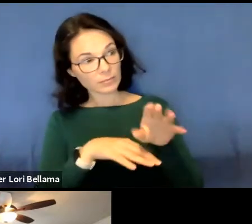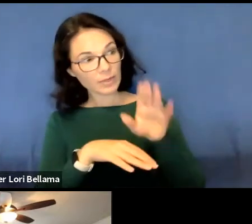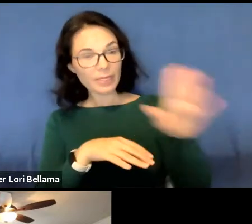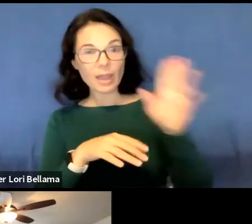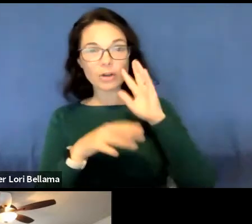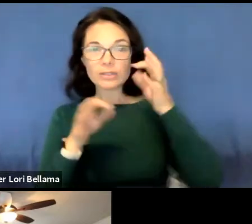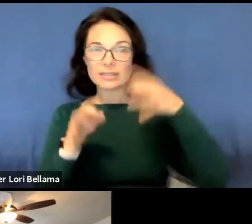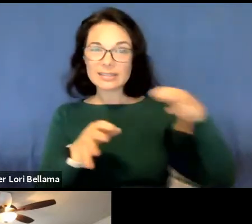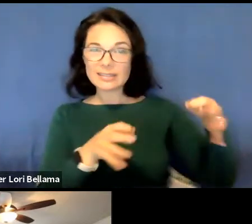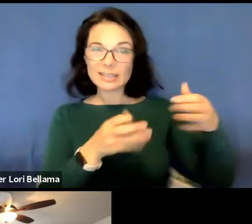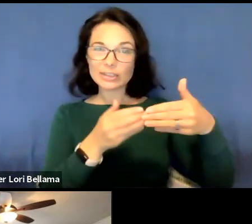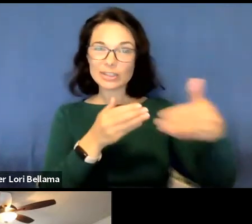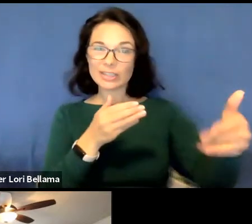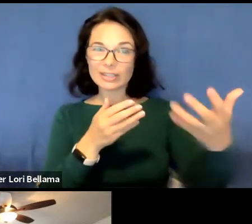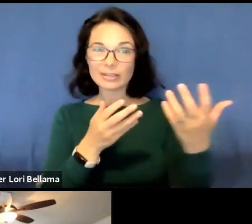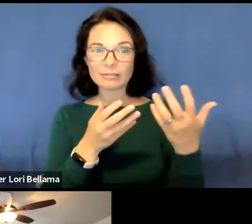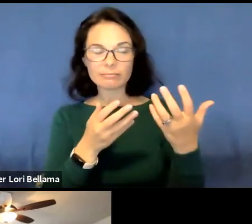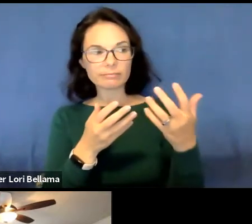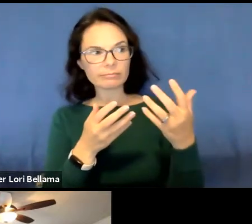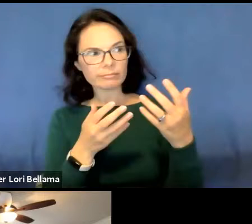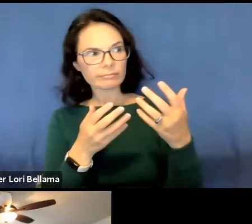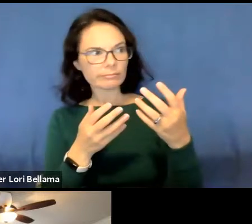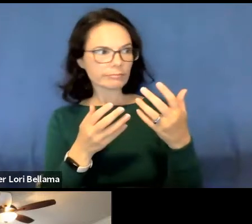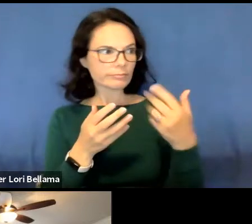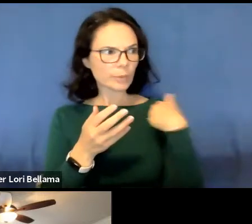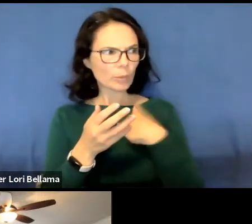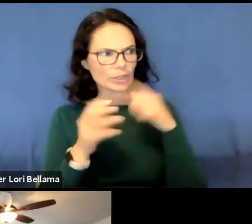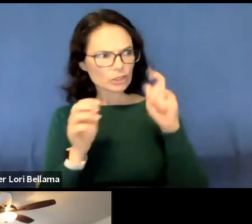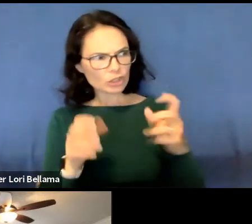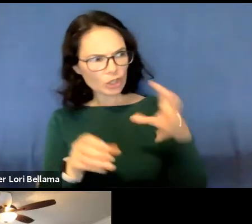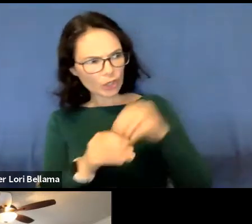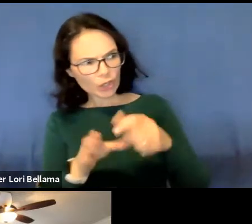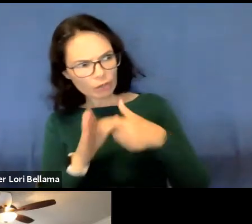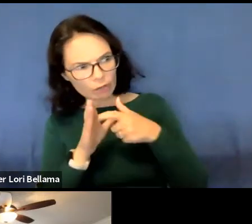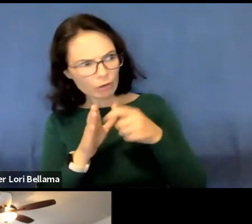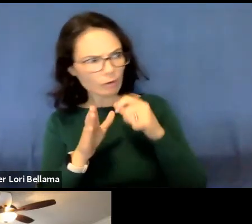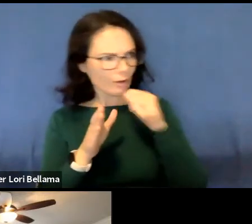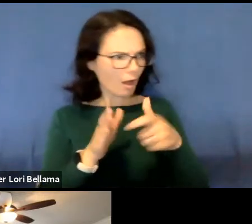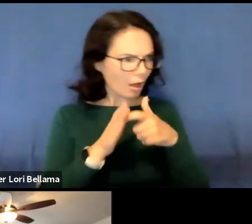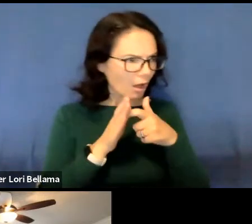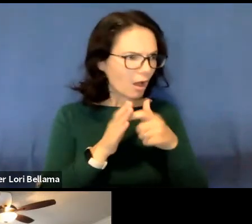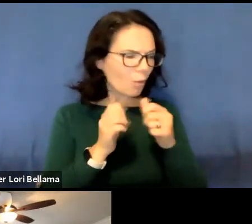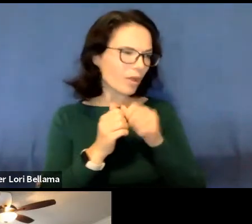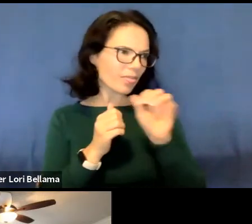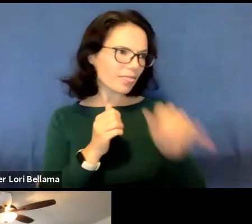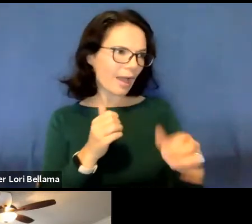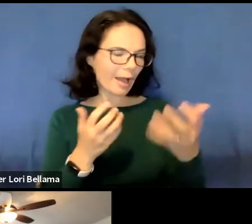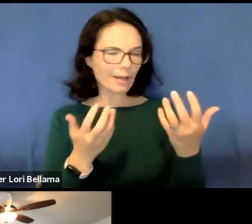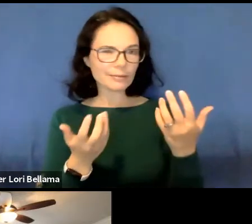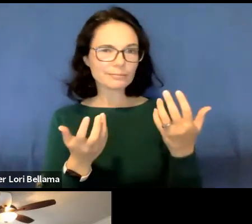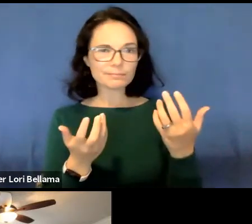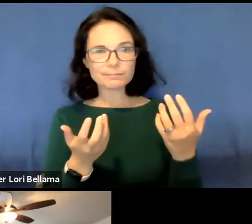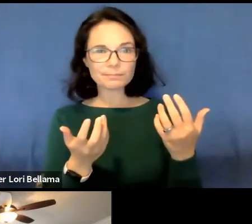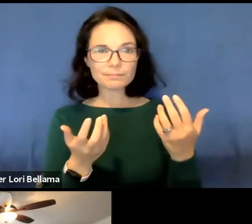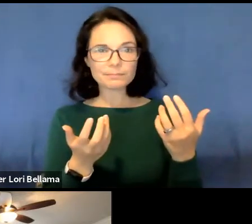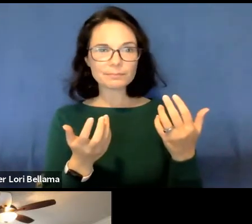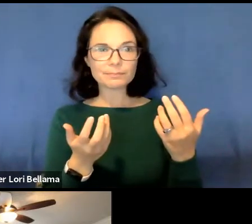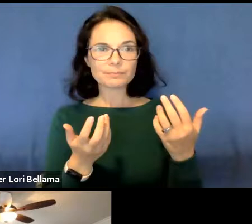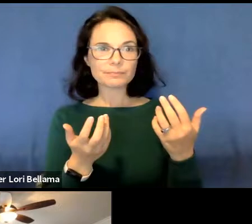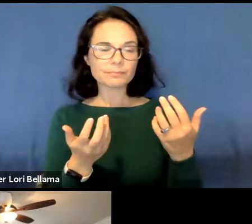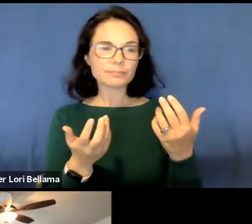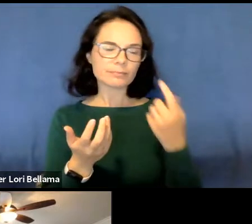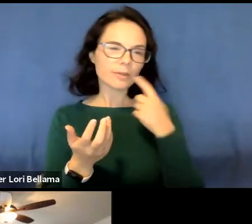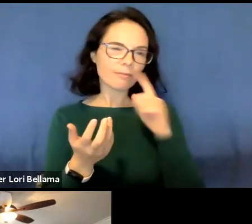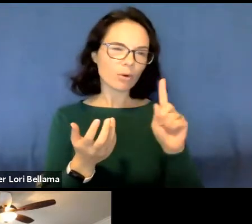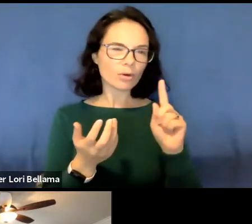to whether or not we should move forward with continuing this, as a requirement for